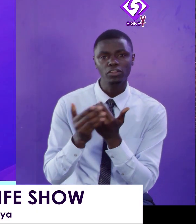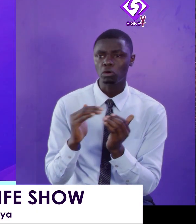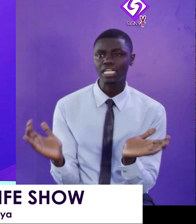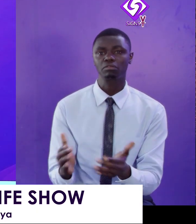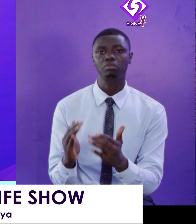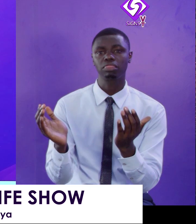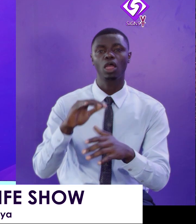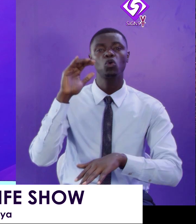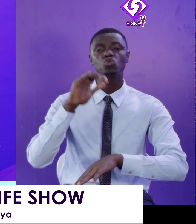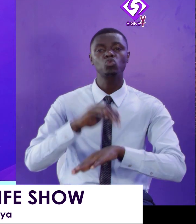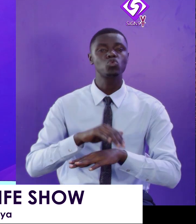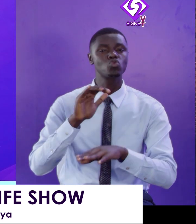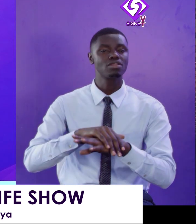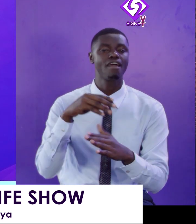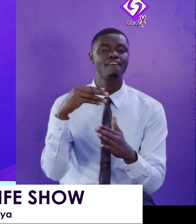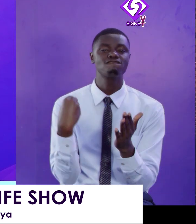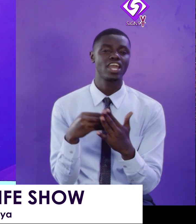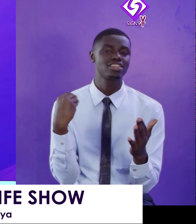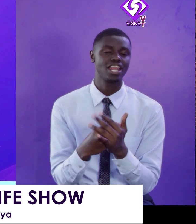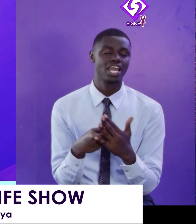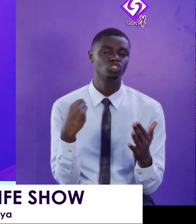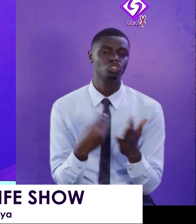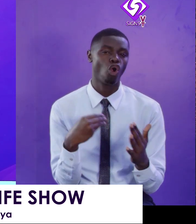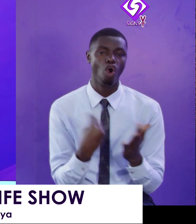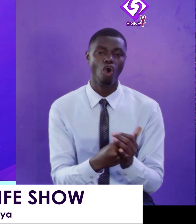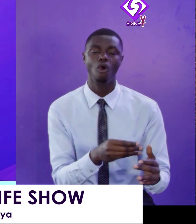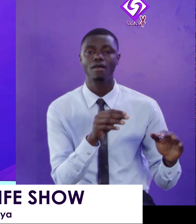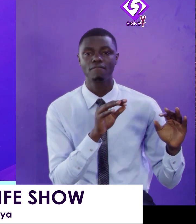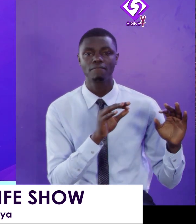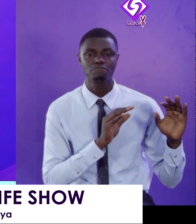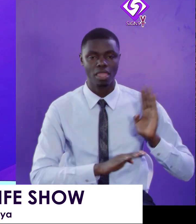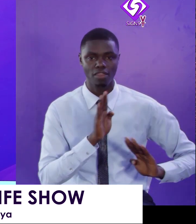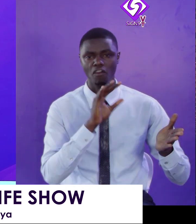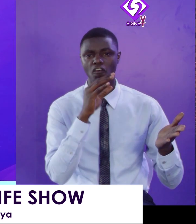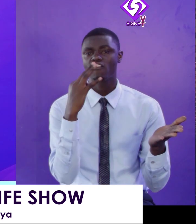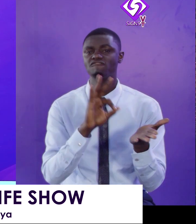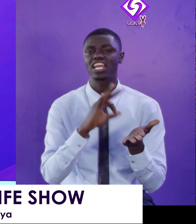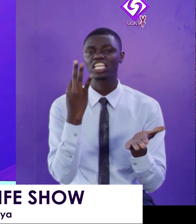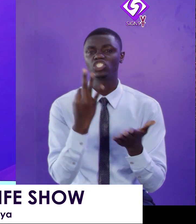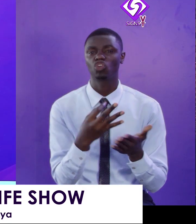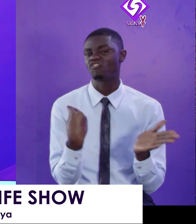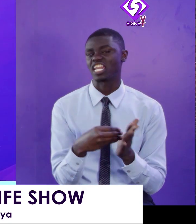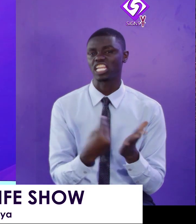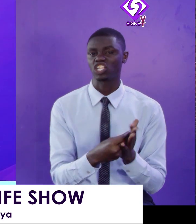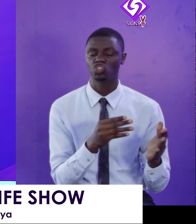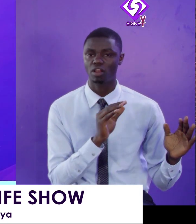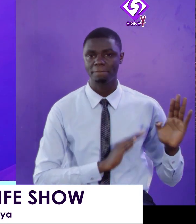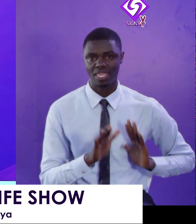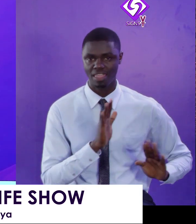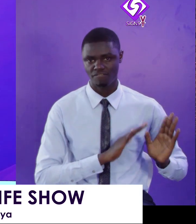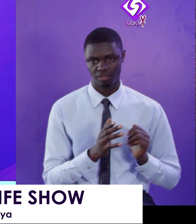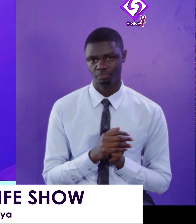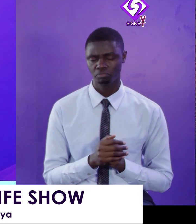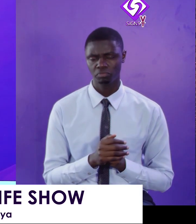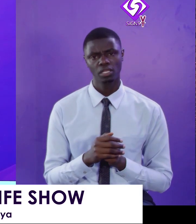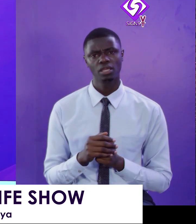topic. Cultivating good financial habits. Believe it or not, I'm